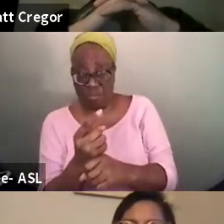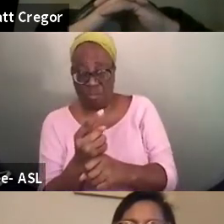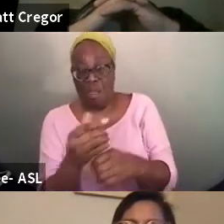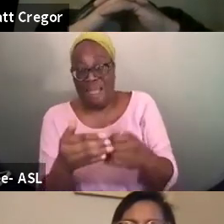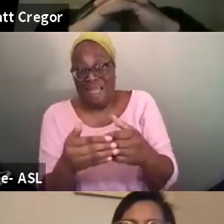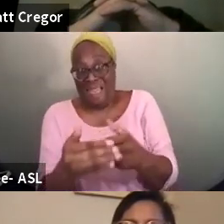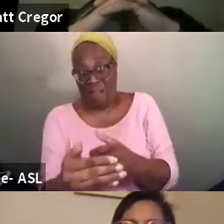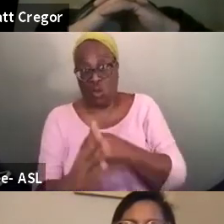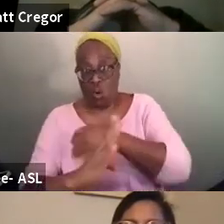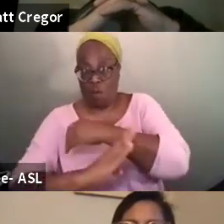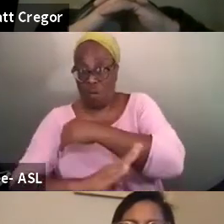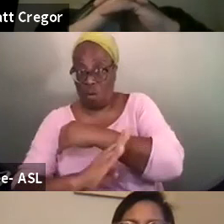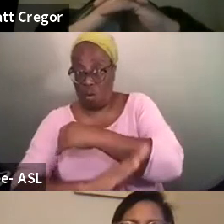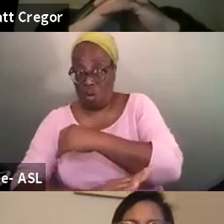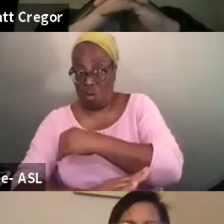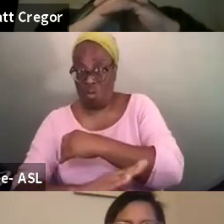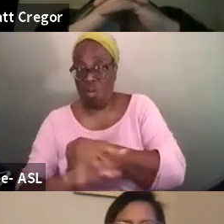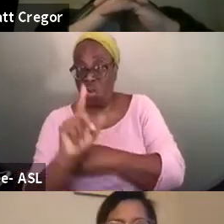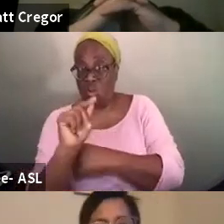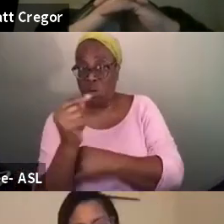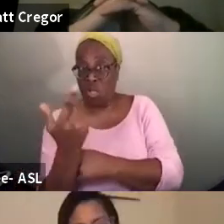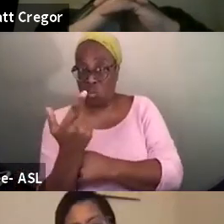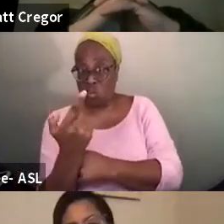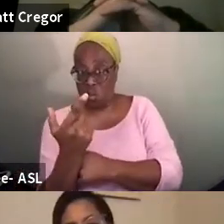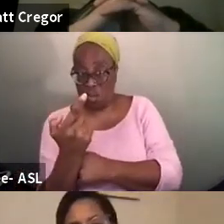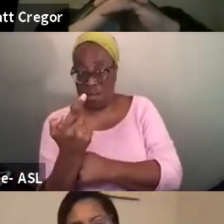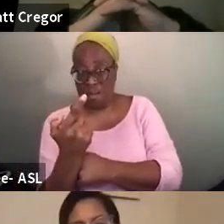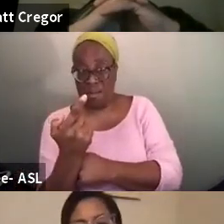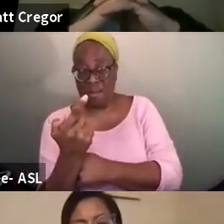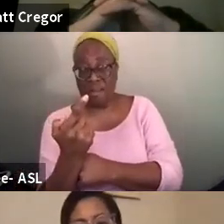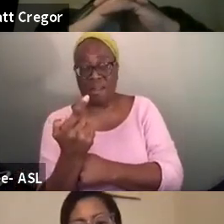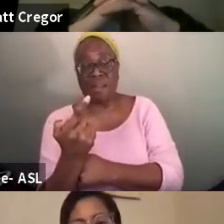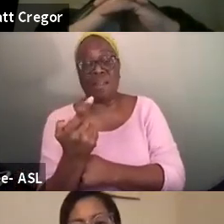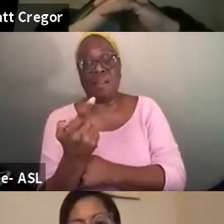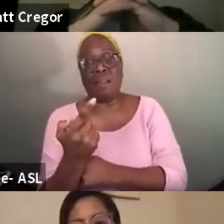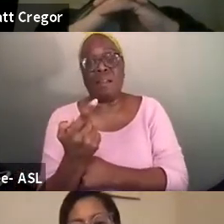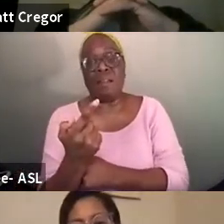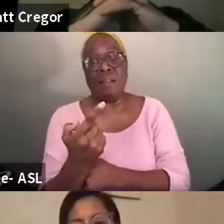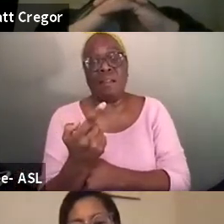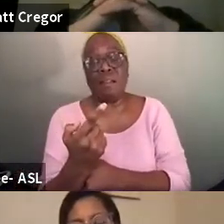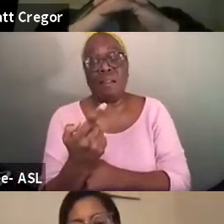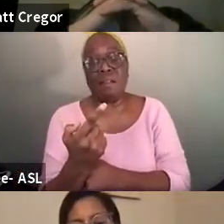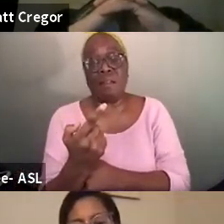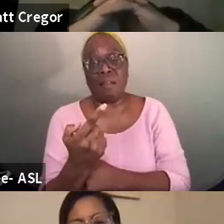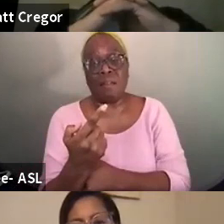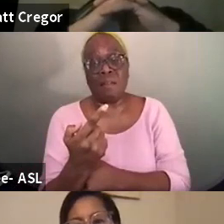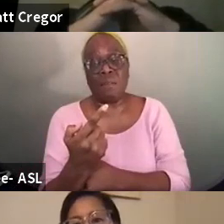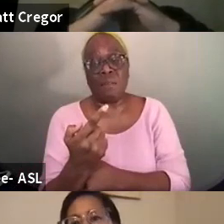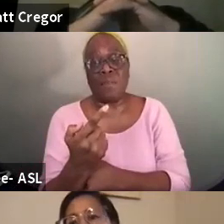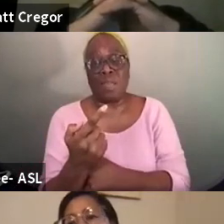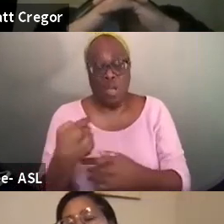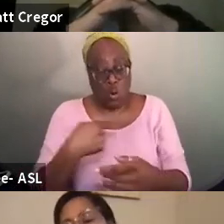So I think it'll be easier, and we were tantalizingly close to getting to